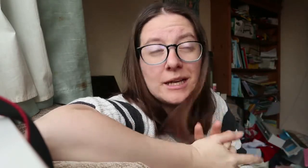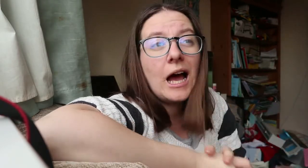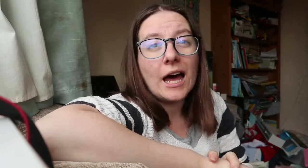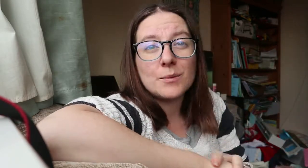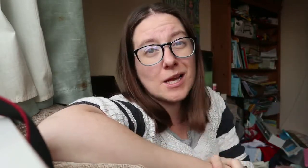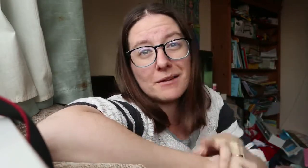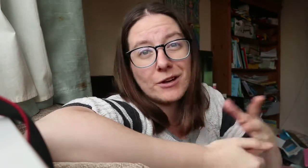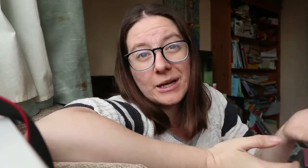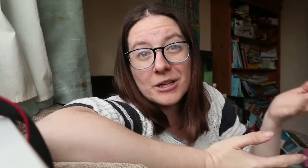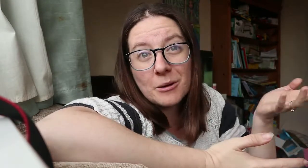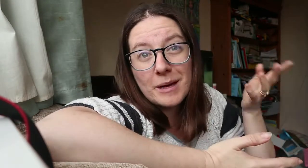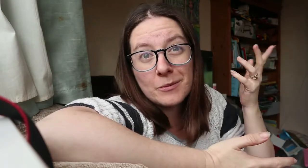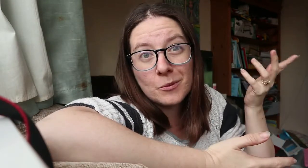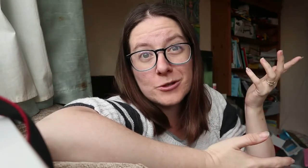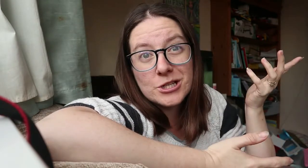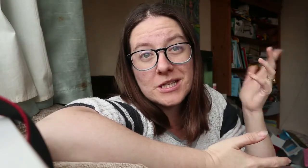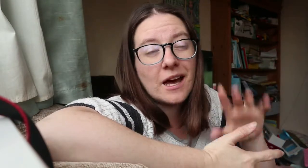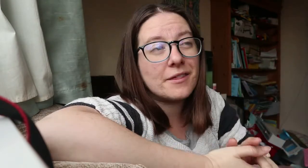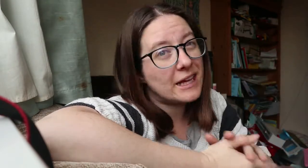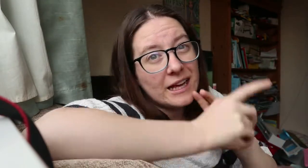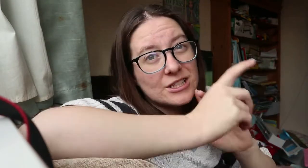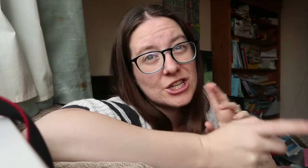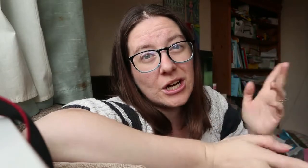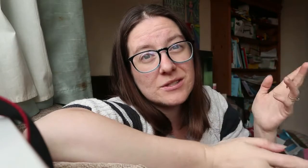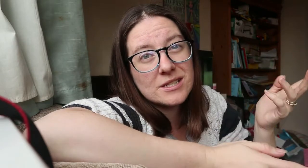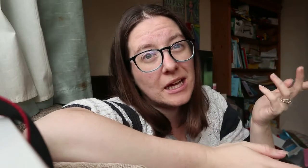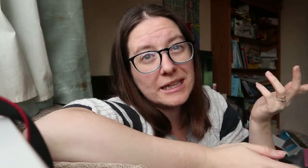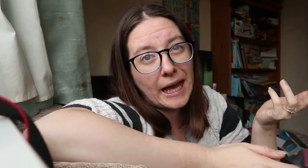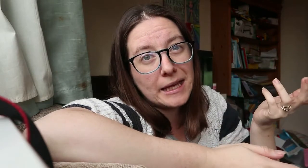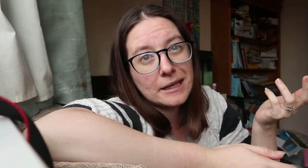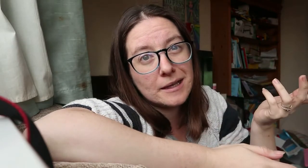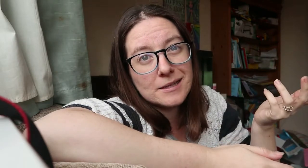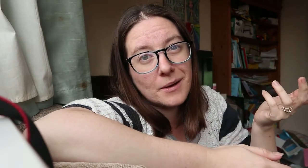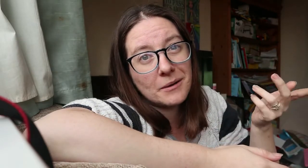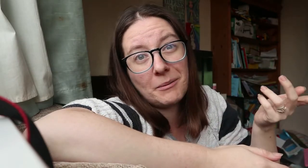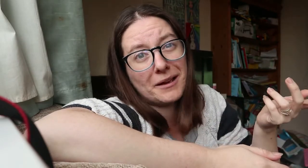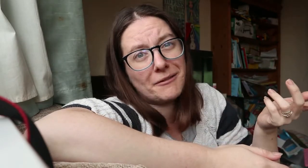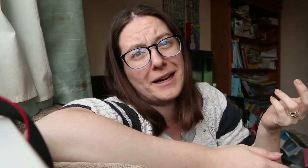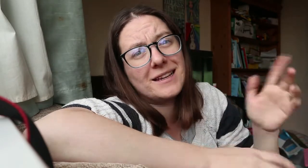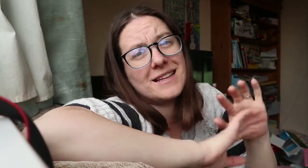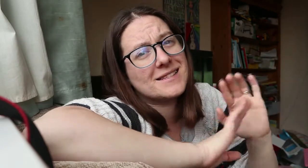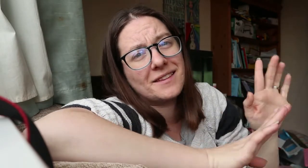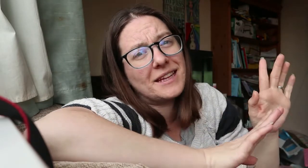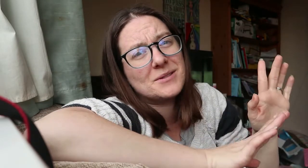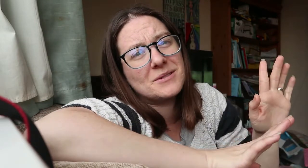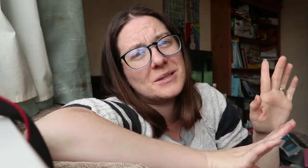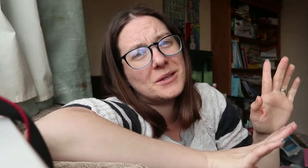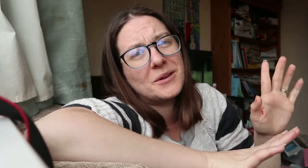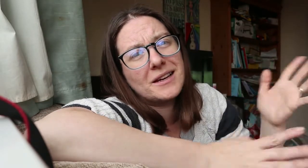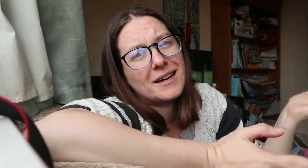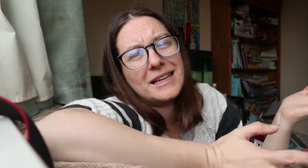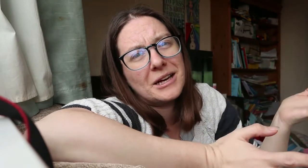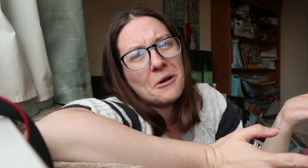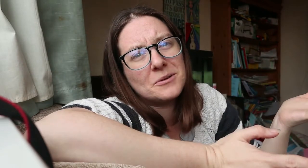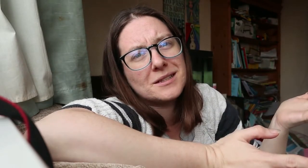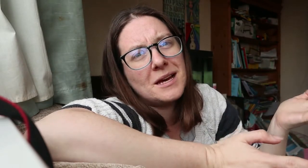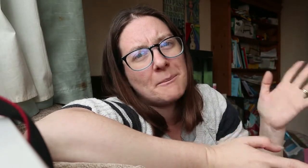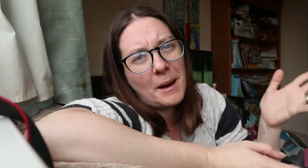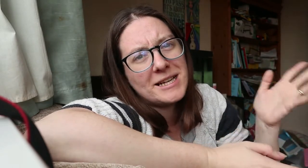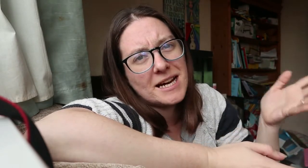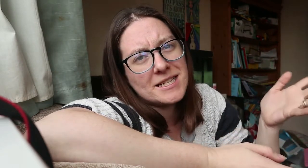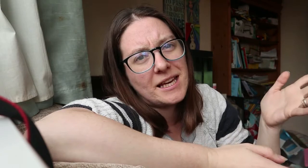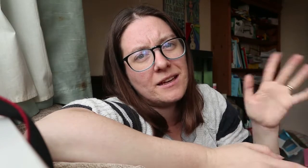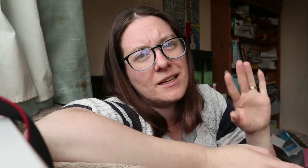sleep. And I was like, really, when you're a baby, what more do you need? I think Charles learned cake as well. And I'm like, really, there's nothing else you need when you're like a year old.